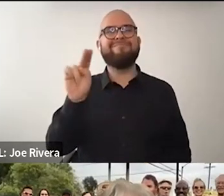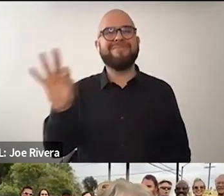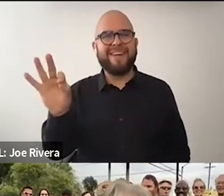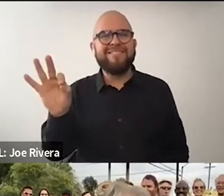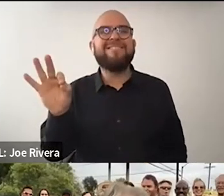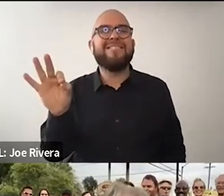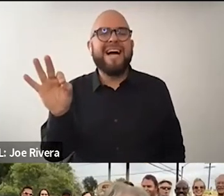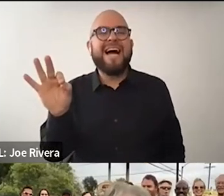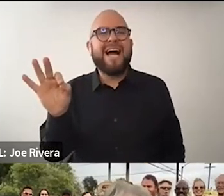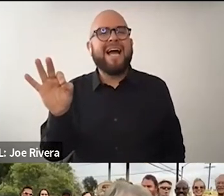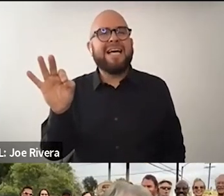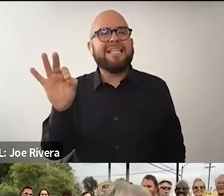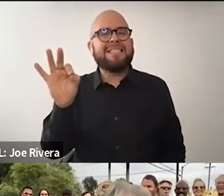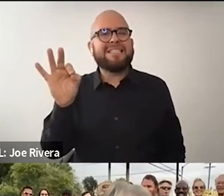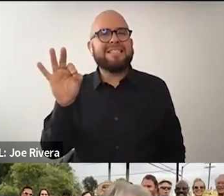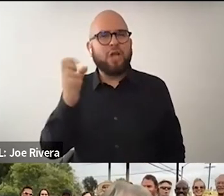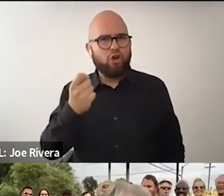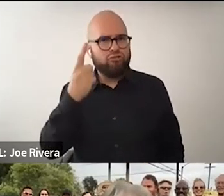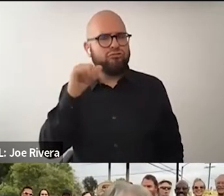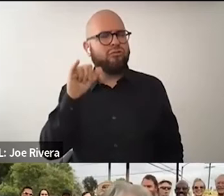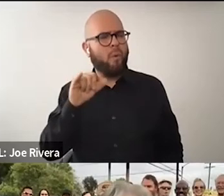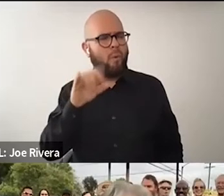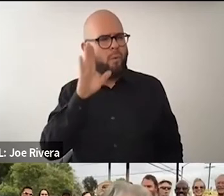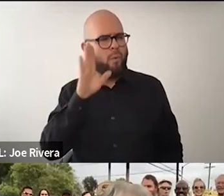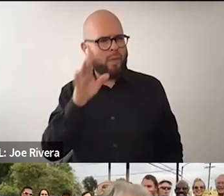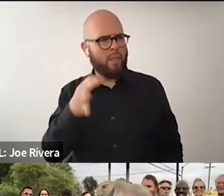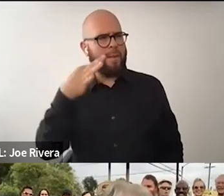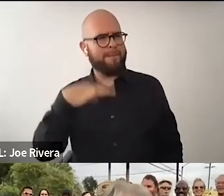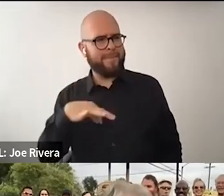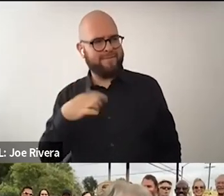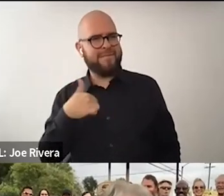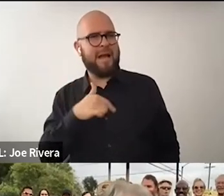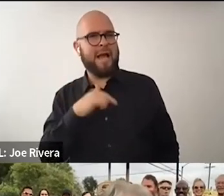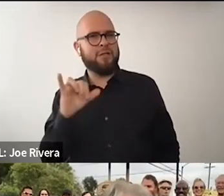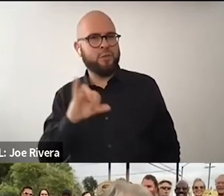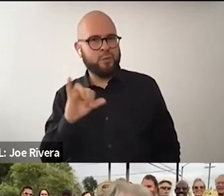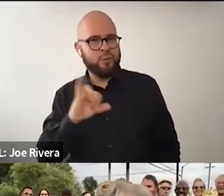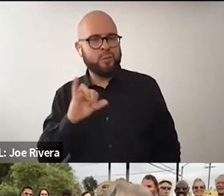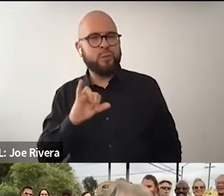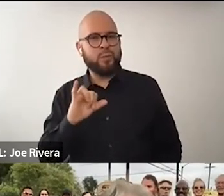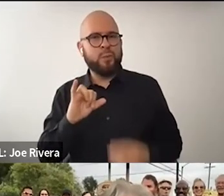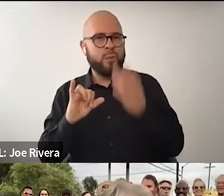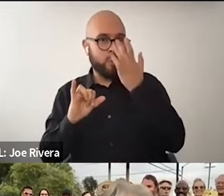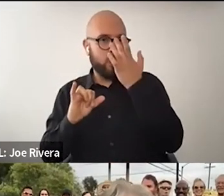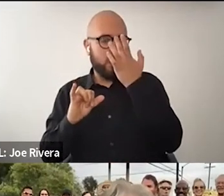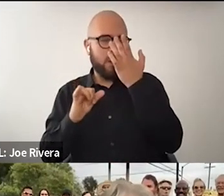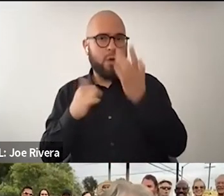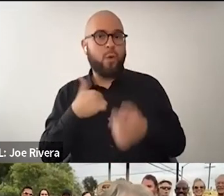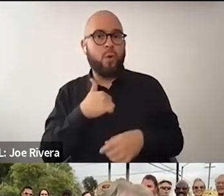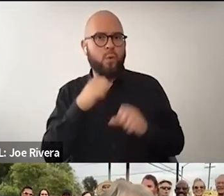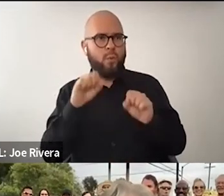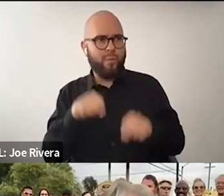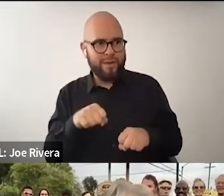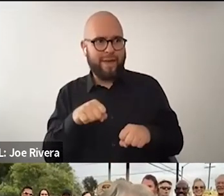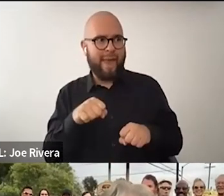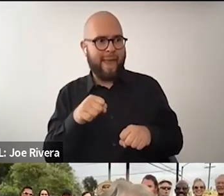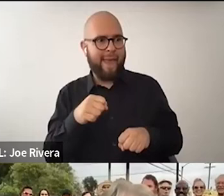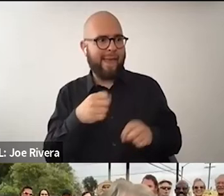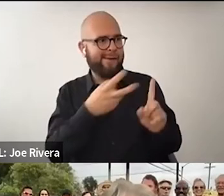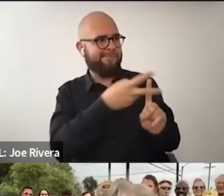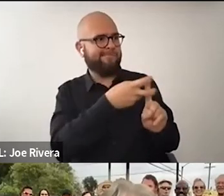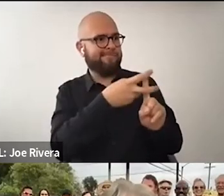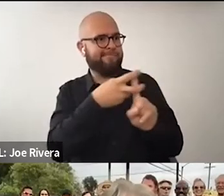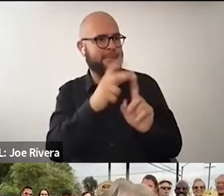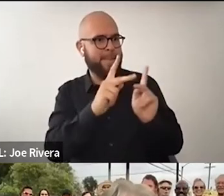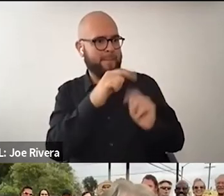benefit to be able to sign up people in the United States to do the Spanish language that's spoken